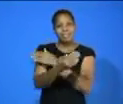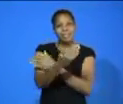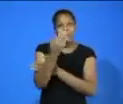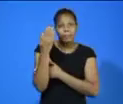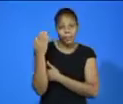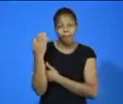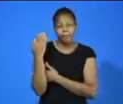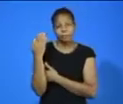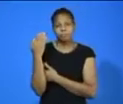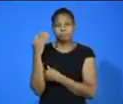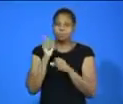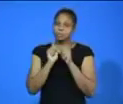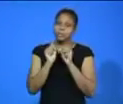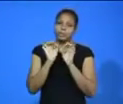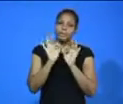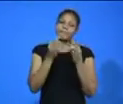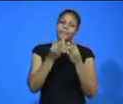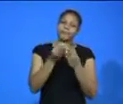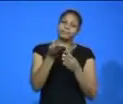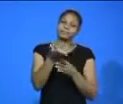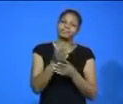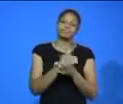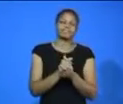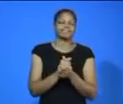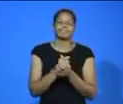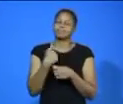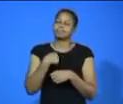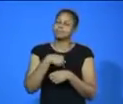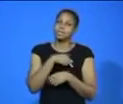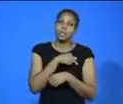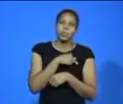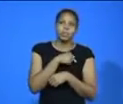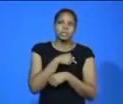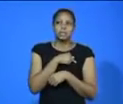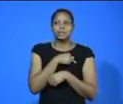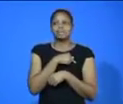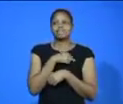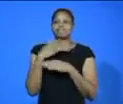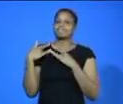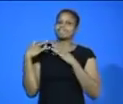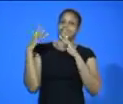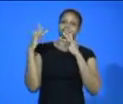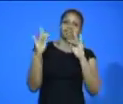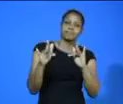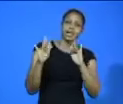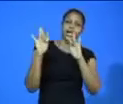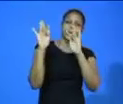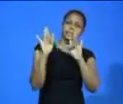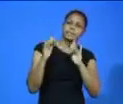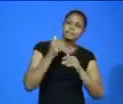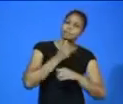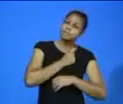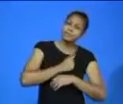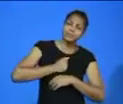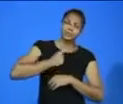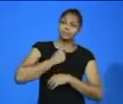And so to the family, we extend our deepest